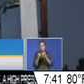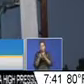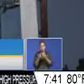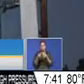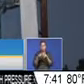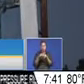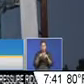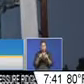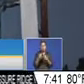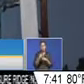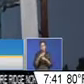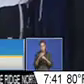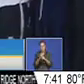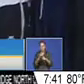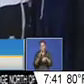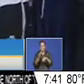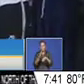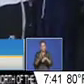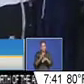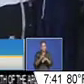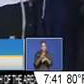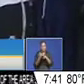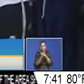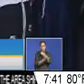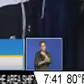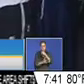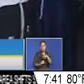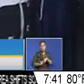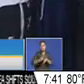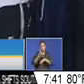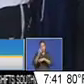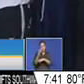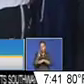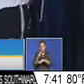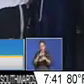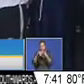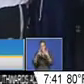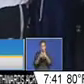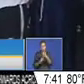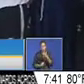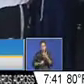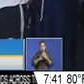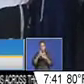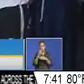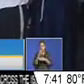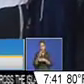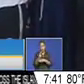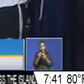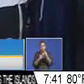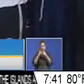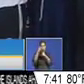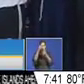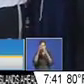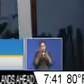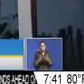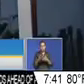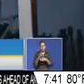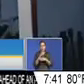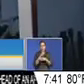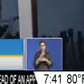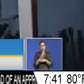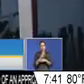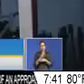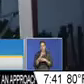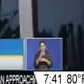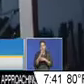something tangible, to make something that the country can be proud of, that we all can be proud of. Boxing has always been one of the